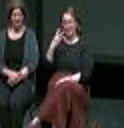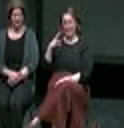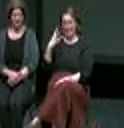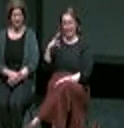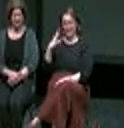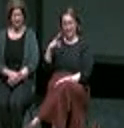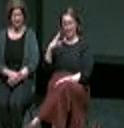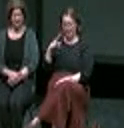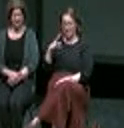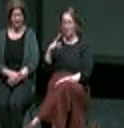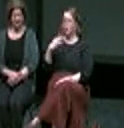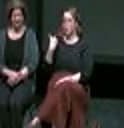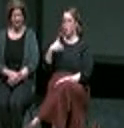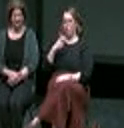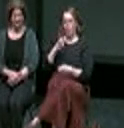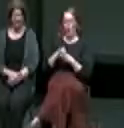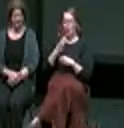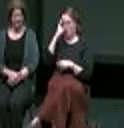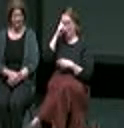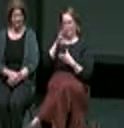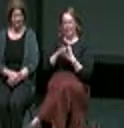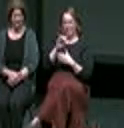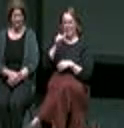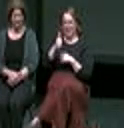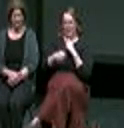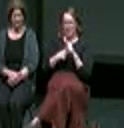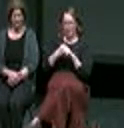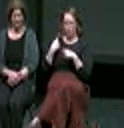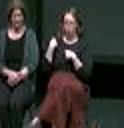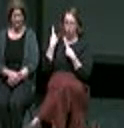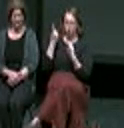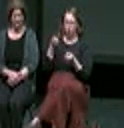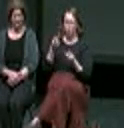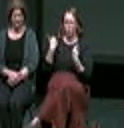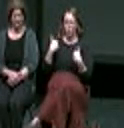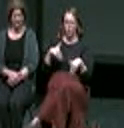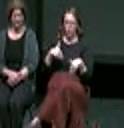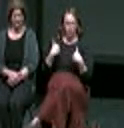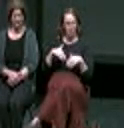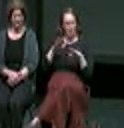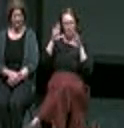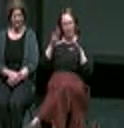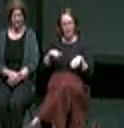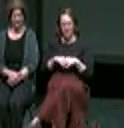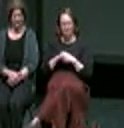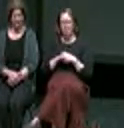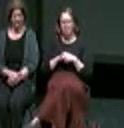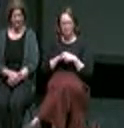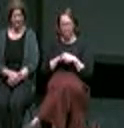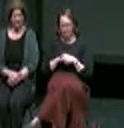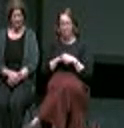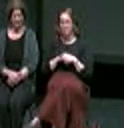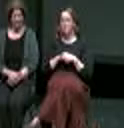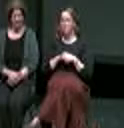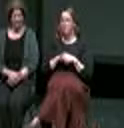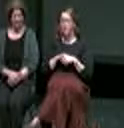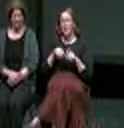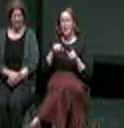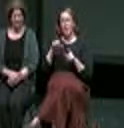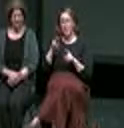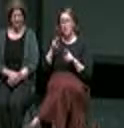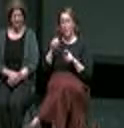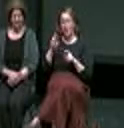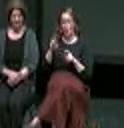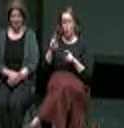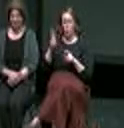2016. Hard to believe it's been 10 years already. That's pretty amazing. And as Mayor Walters